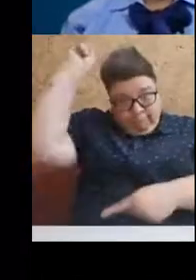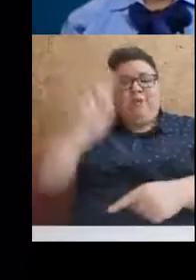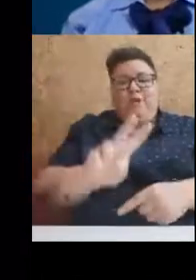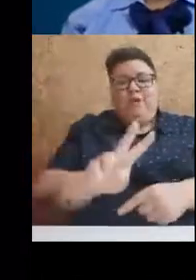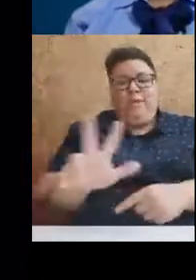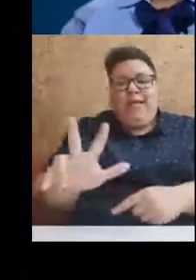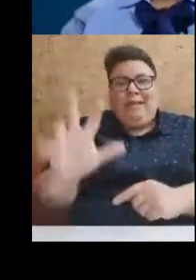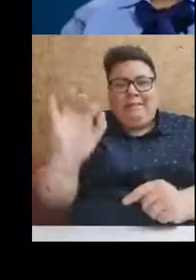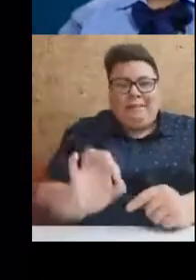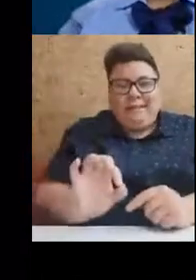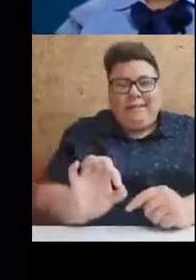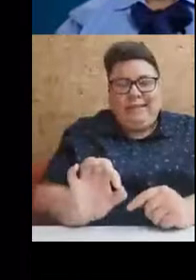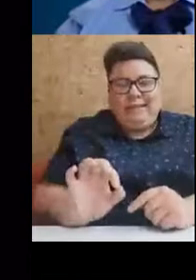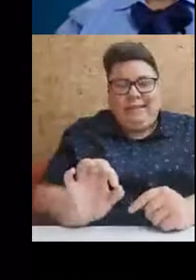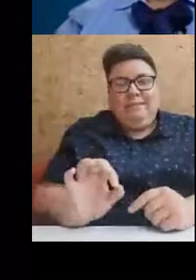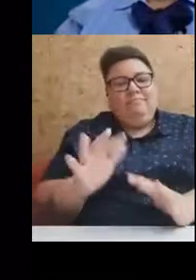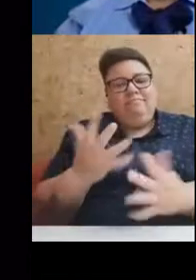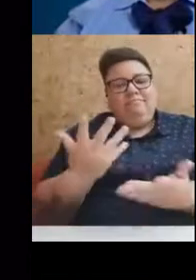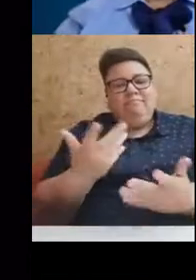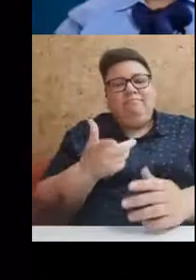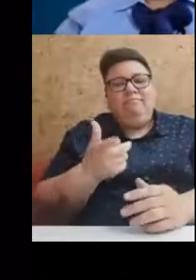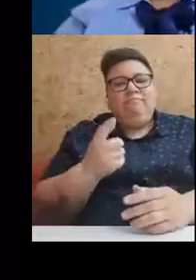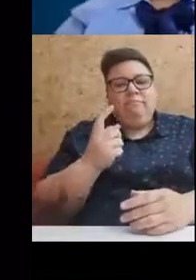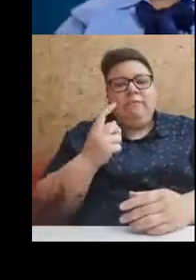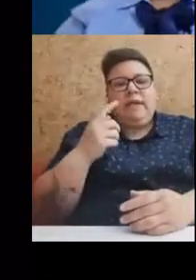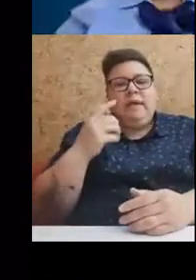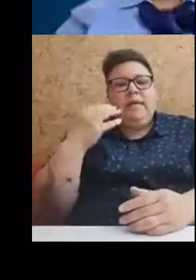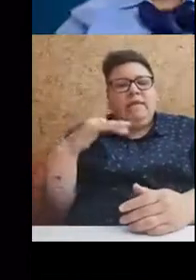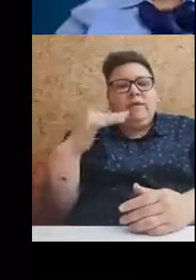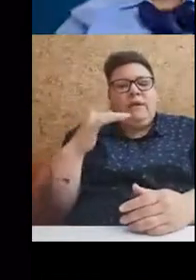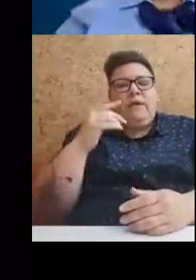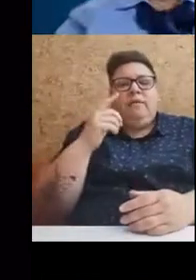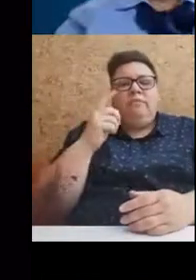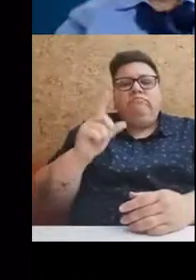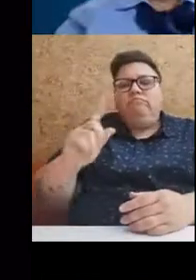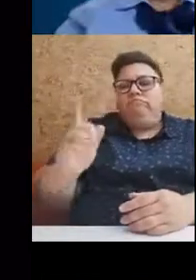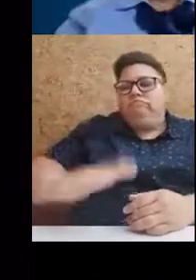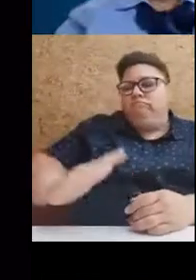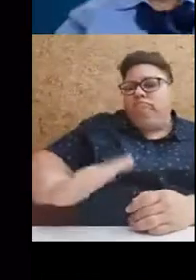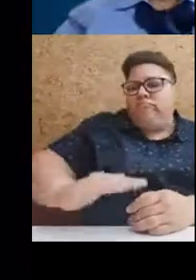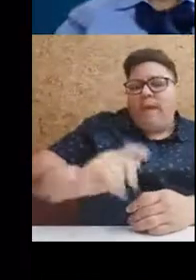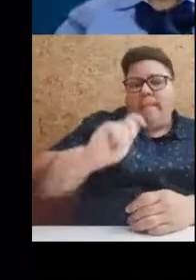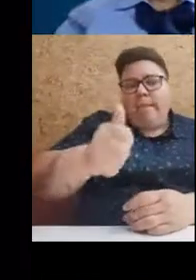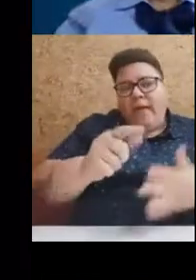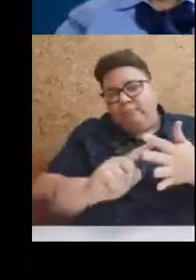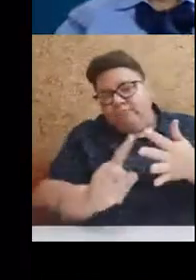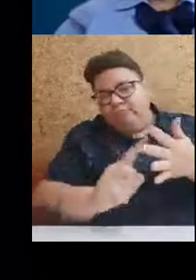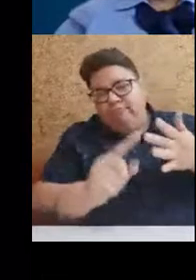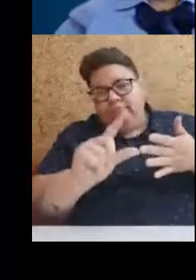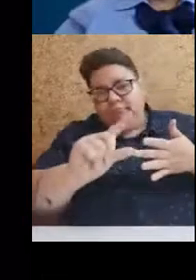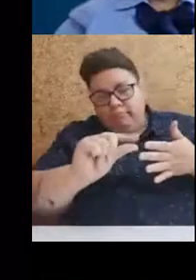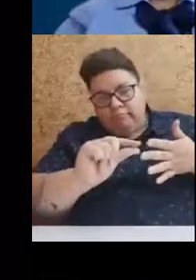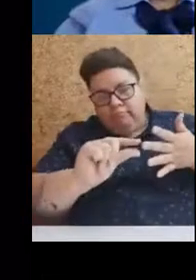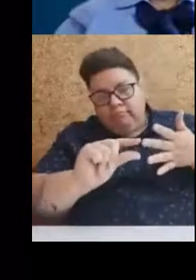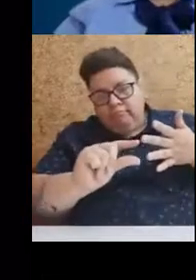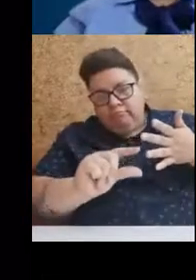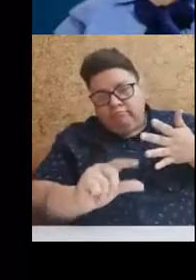is really a very reduced rate in tax if you do qualify for small business corporation